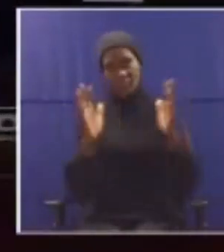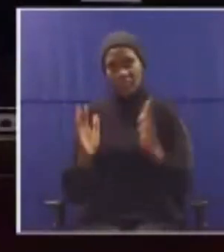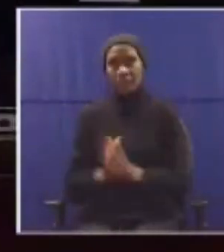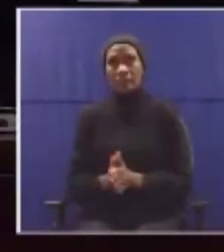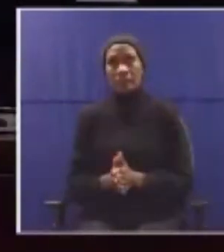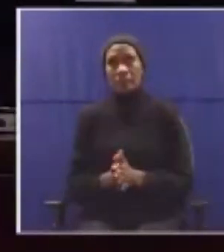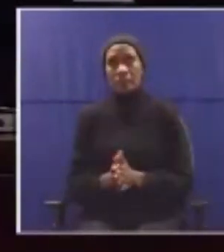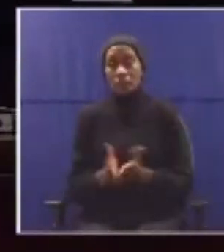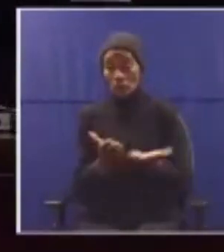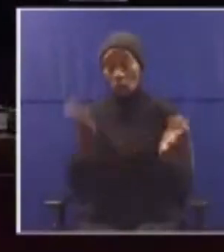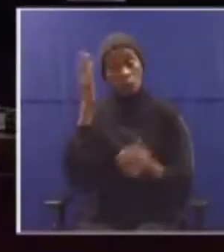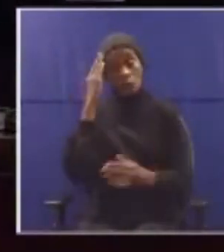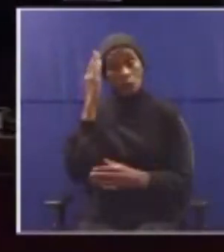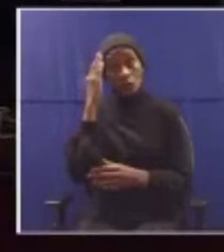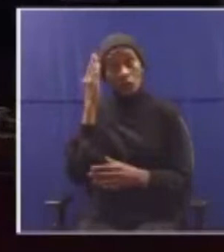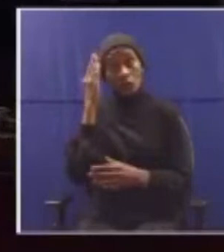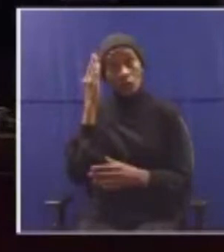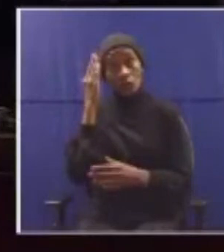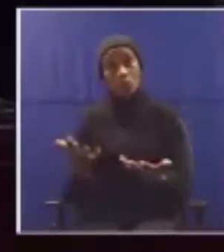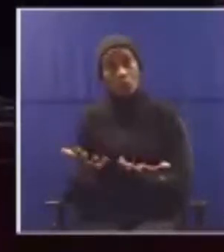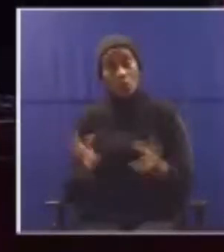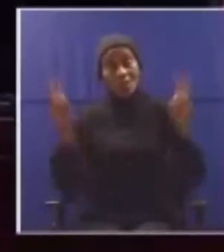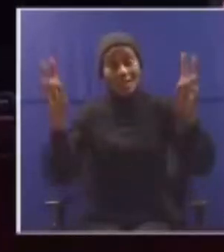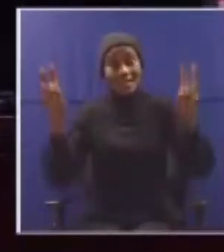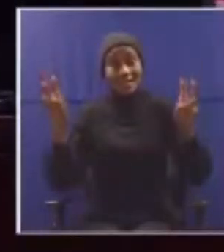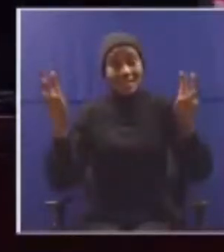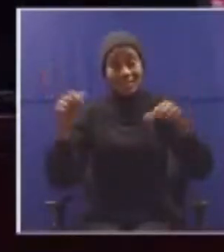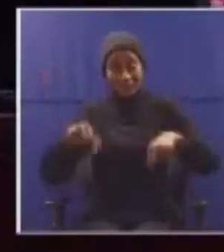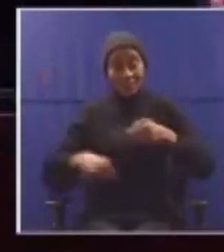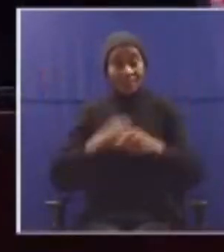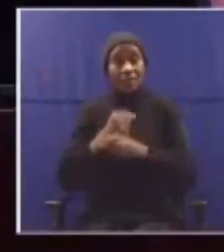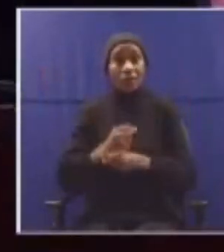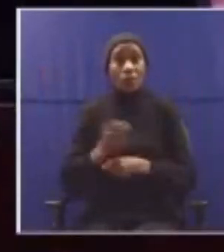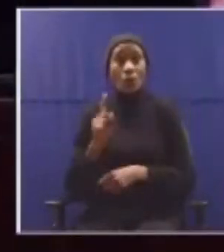As you may be aware, the theme for this year is